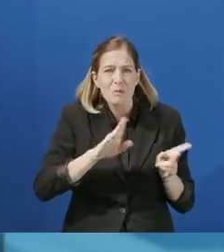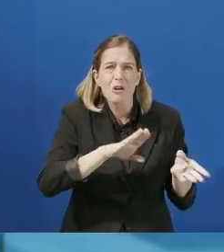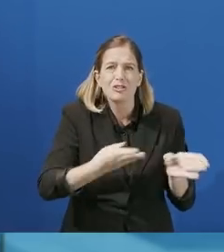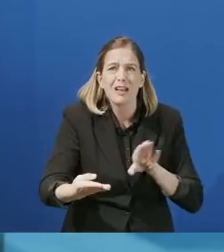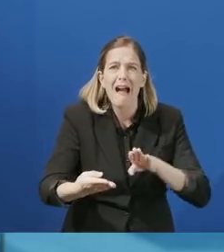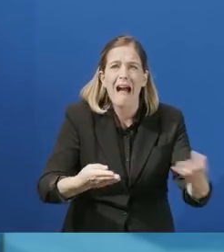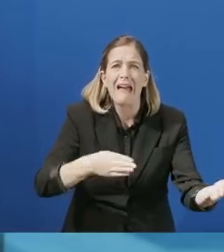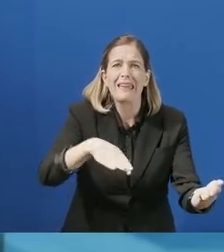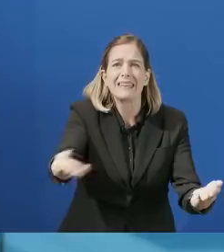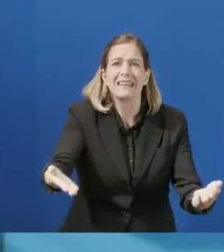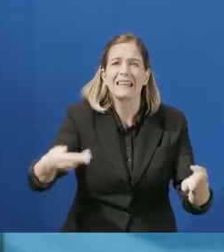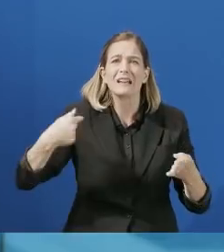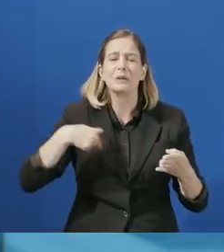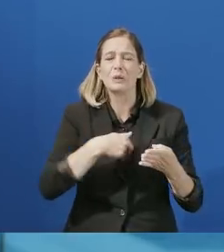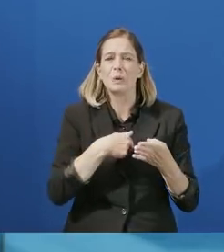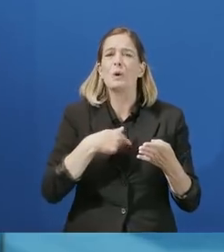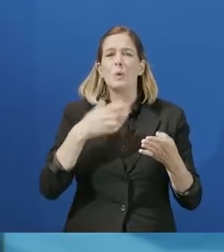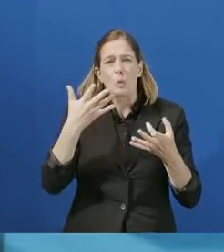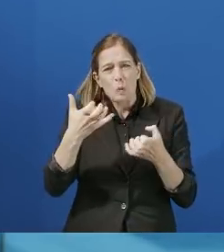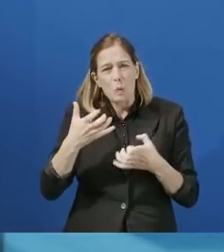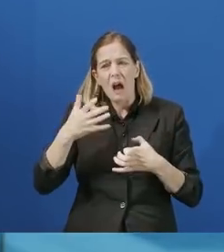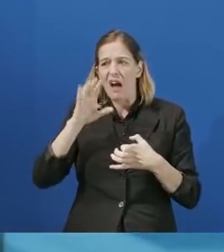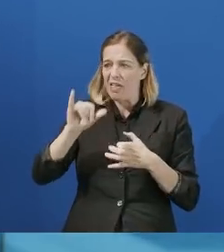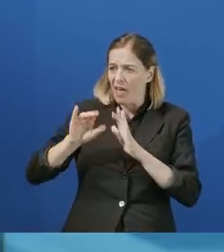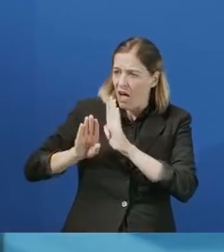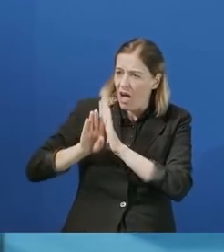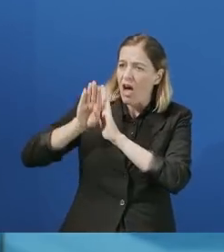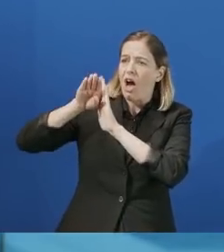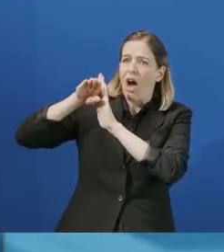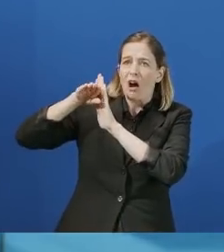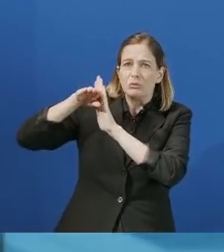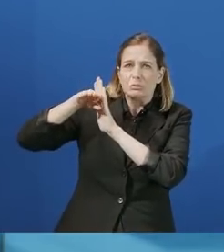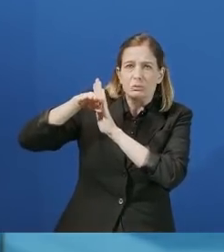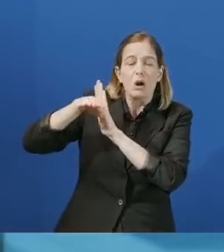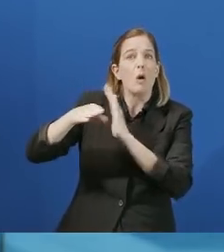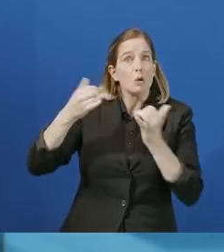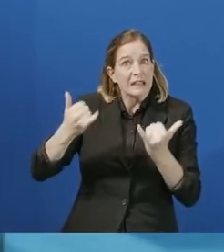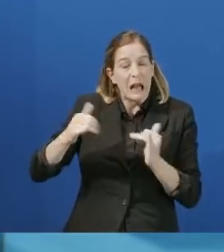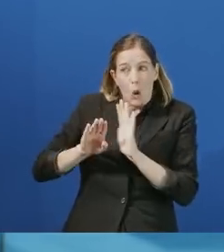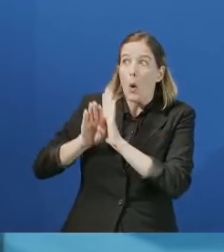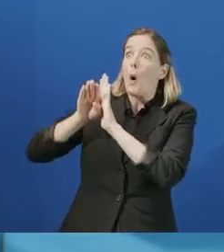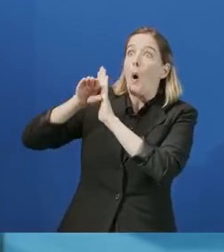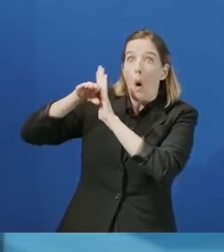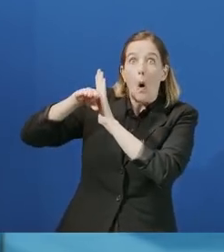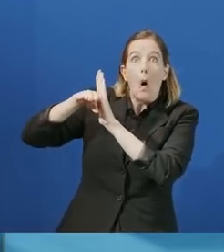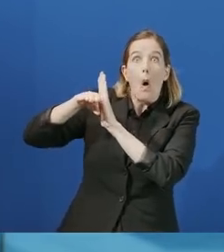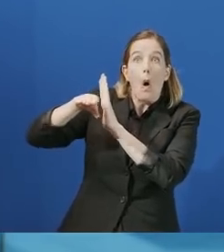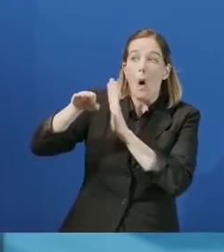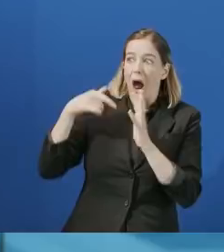heading in the right direction. We want to continue heading in the right direction. And I want to be cautiously optimistic because I'd rather